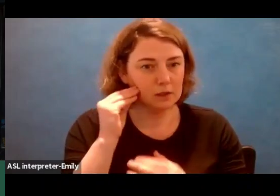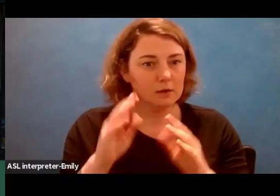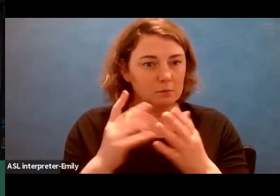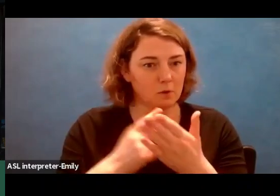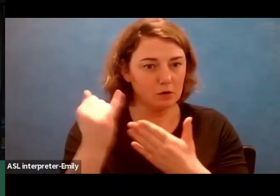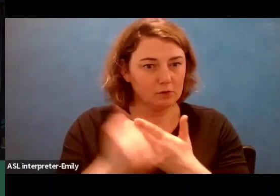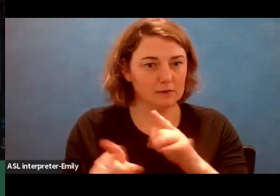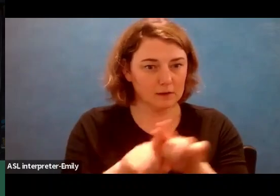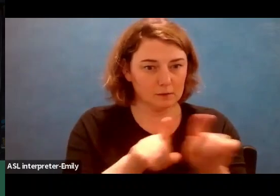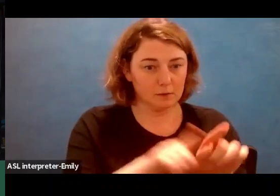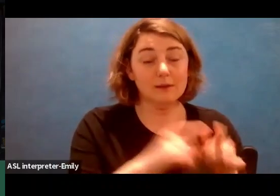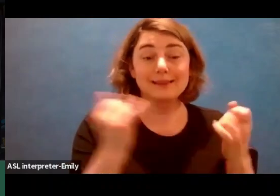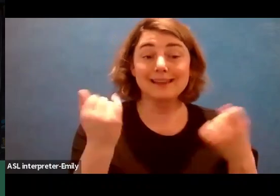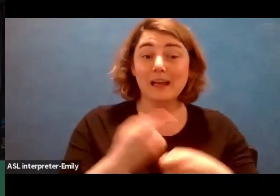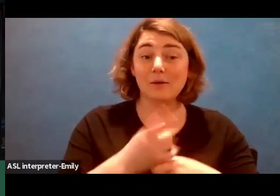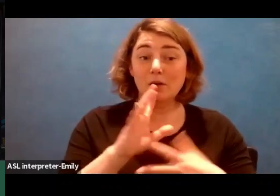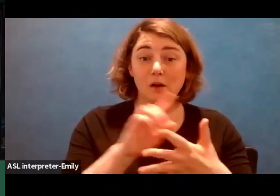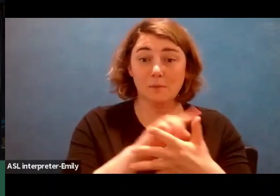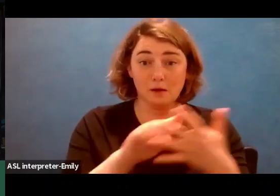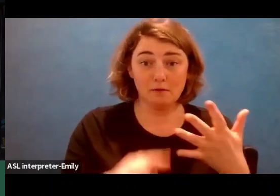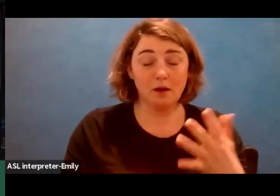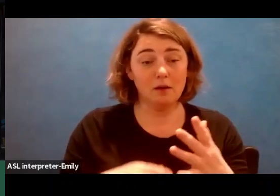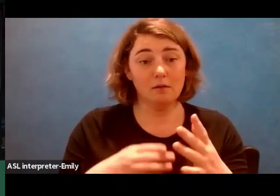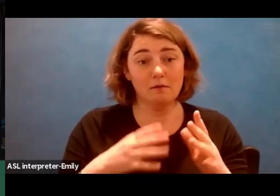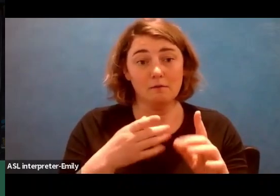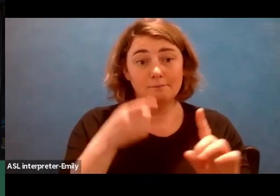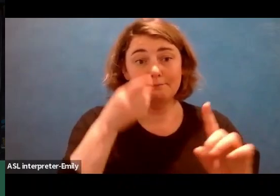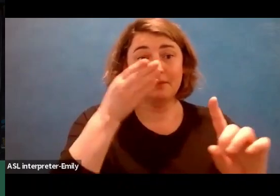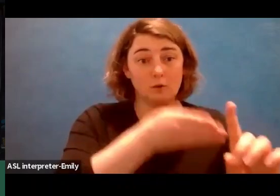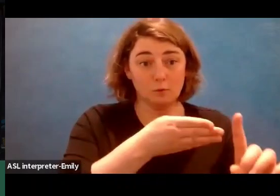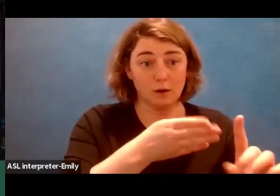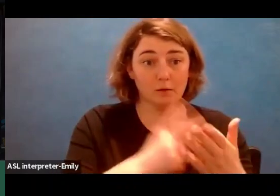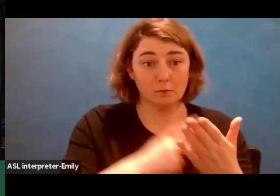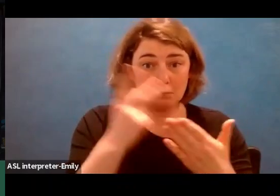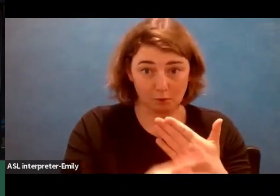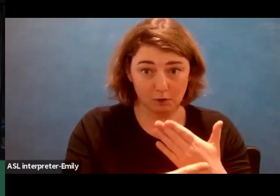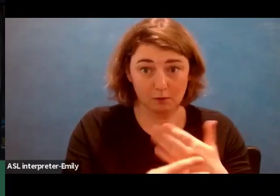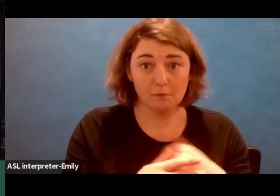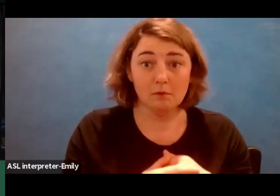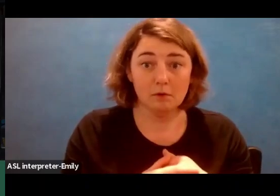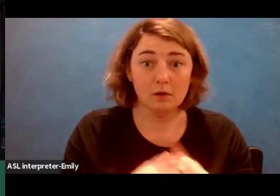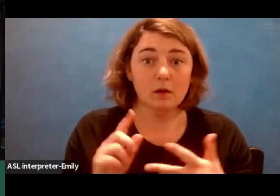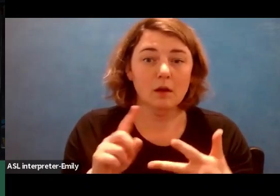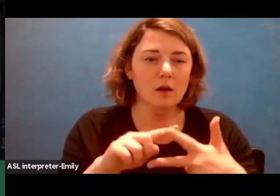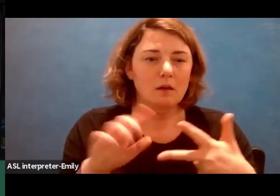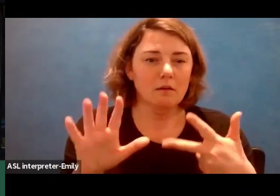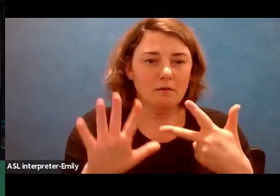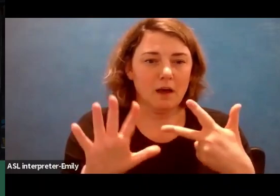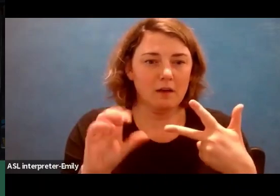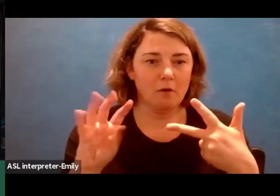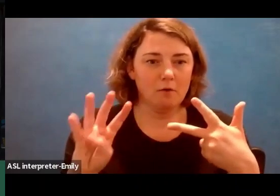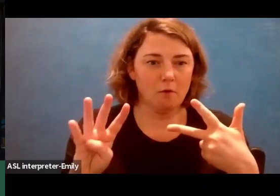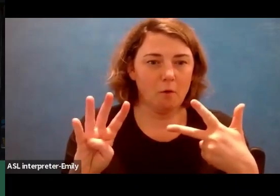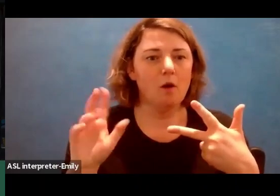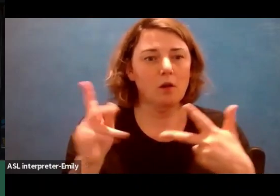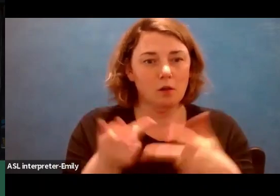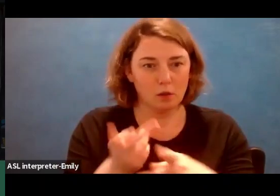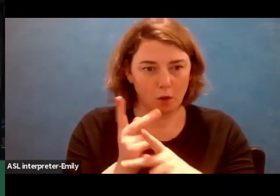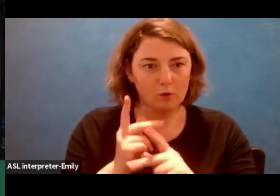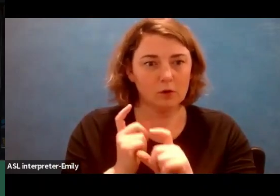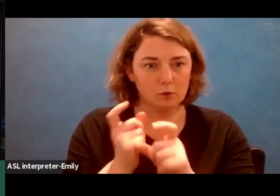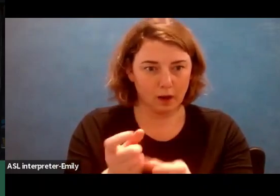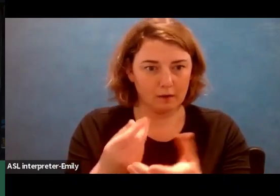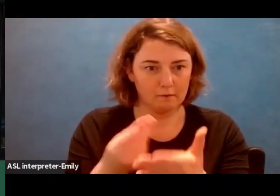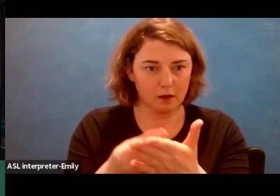going to discuss our 502 direct program, our purchase program, and our 504 loan grant funds